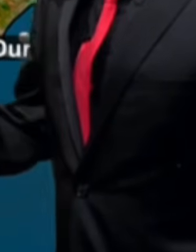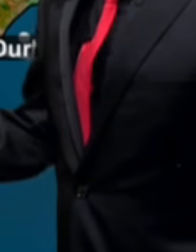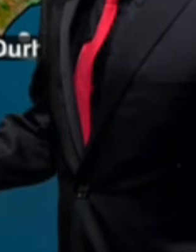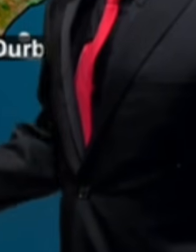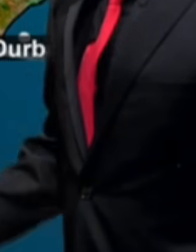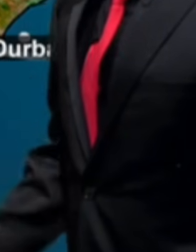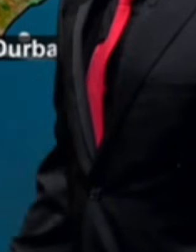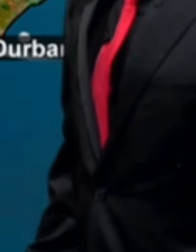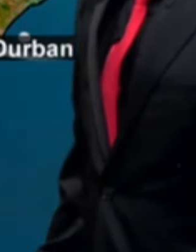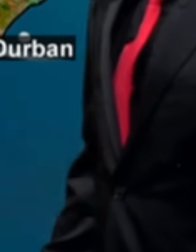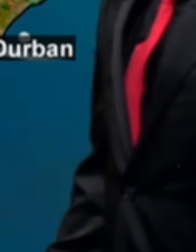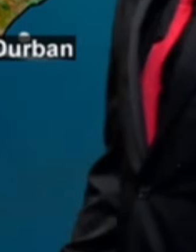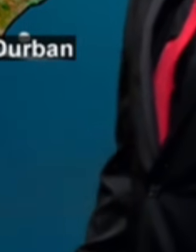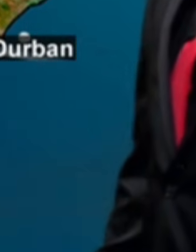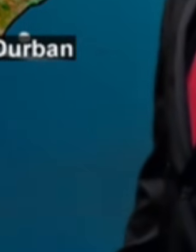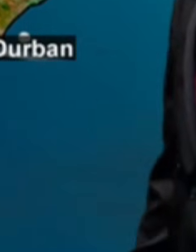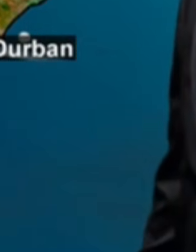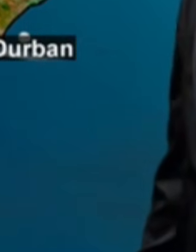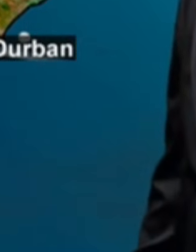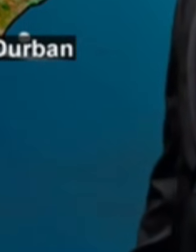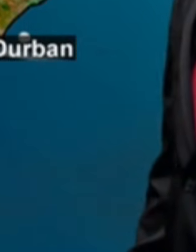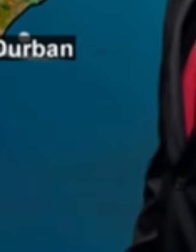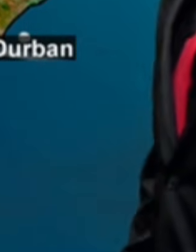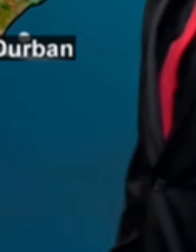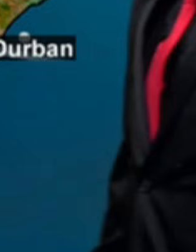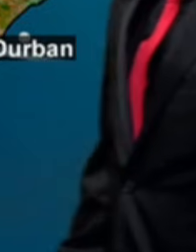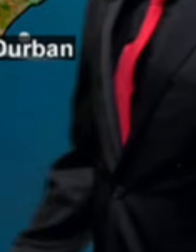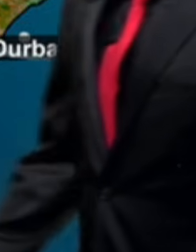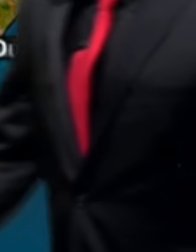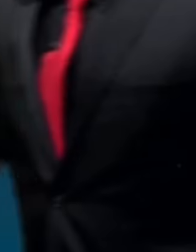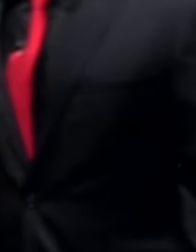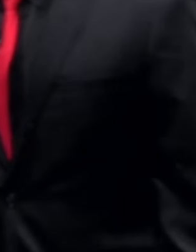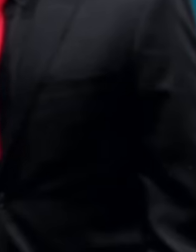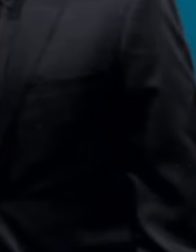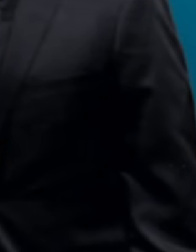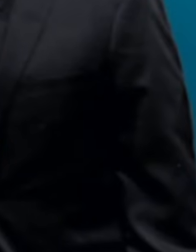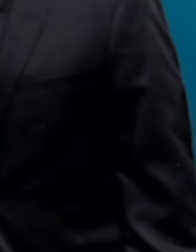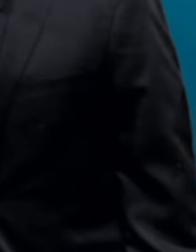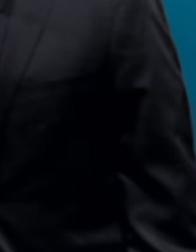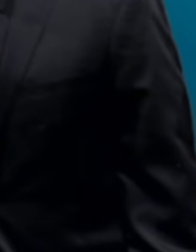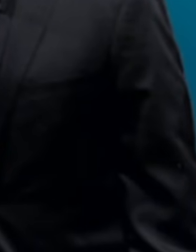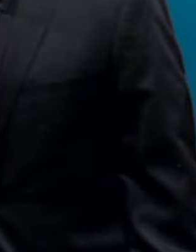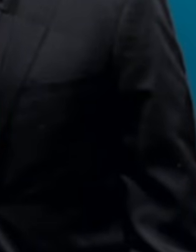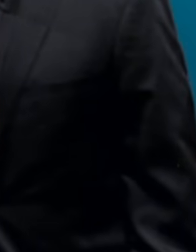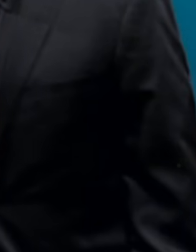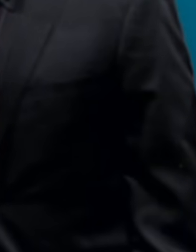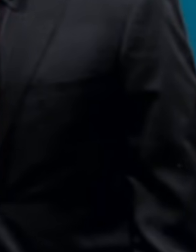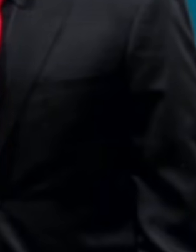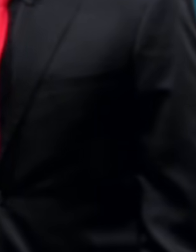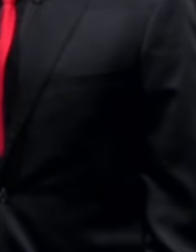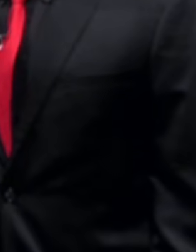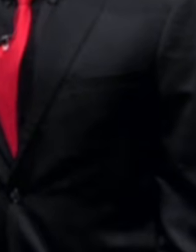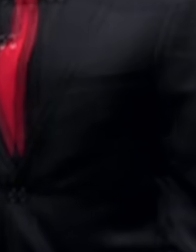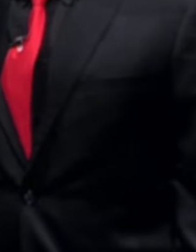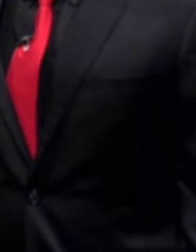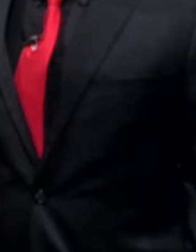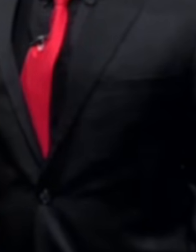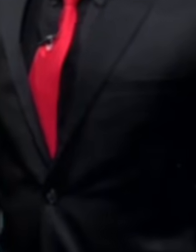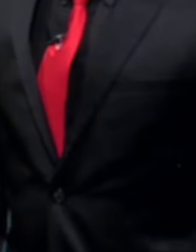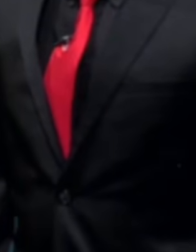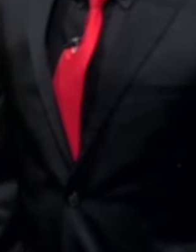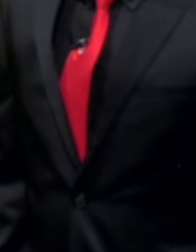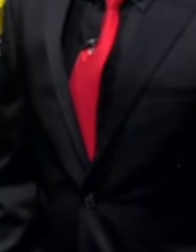ka Freistata gabotsena fela ka dikarolong tša ka Bloemfontein a re tlhokomeleng ba tilo tša boso ba sa re laemoša gabotse gore a re tlhokomeleng re ka ba le phefo tše maatla di tla tšutla ka